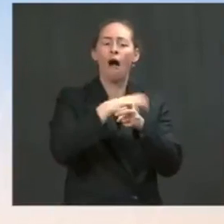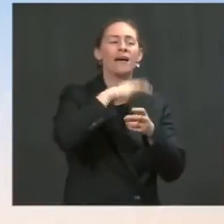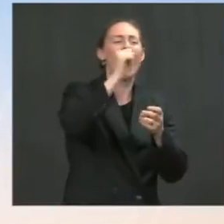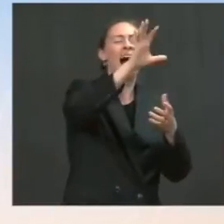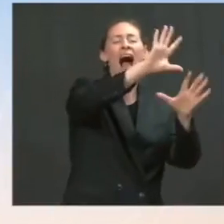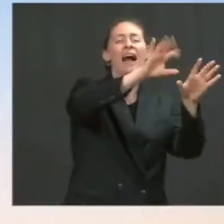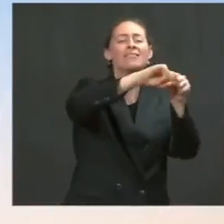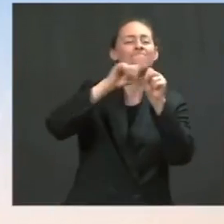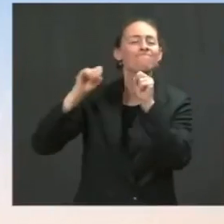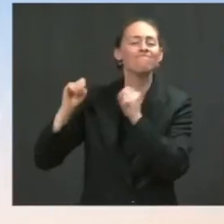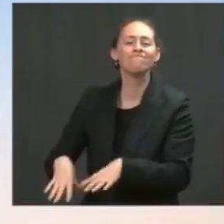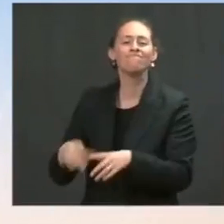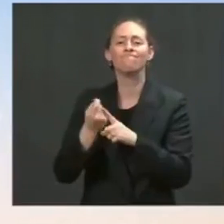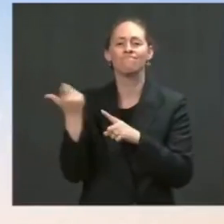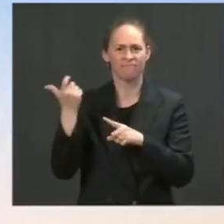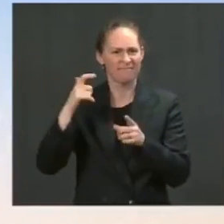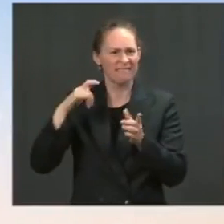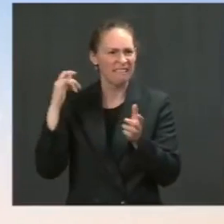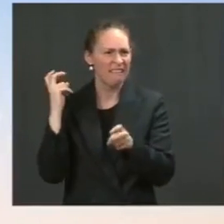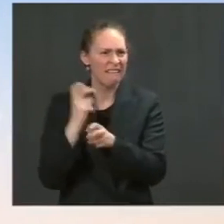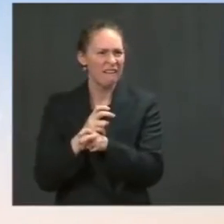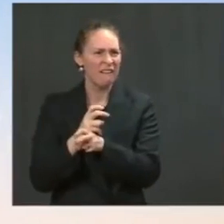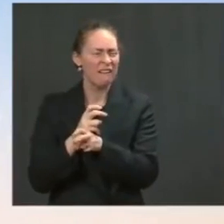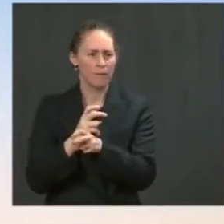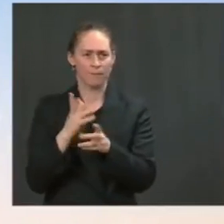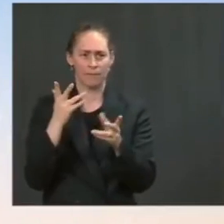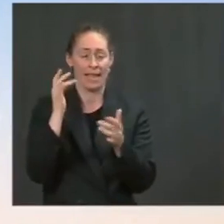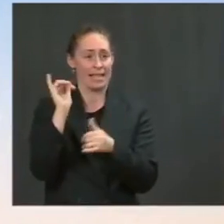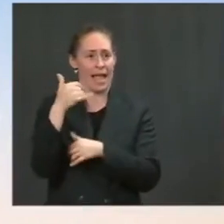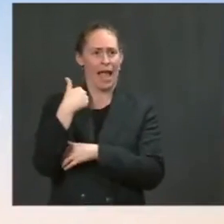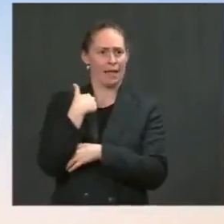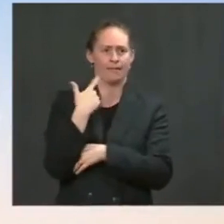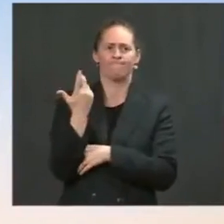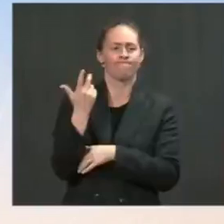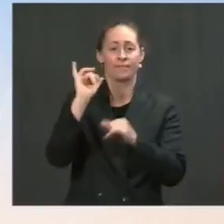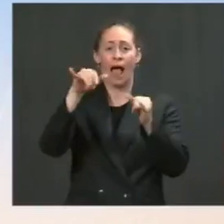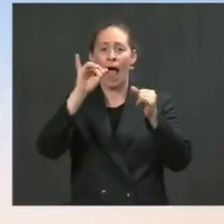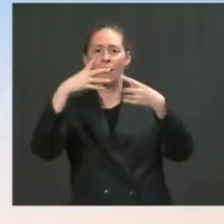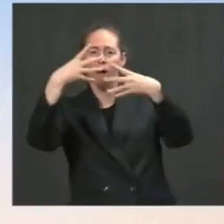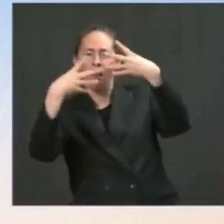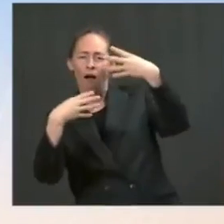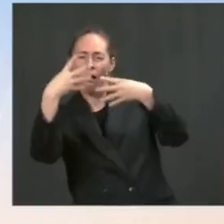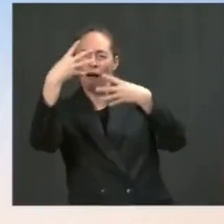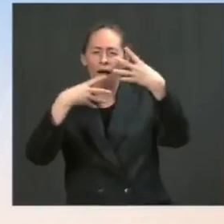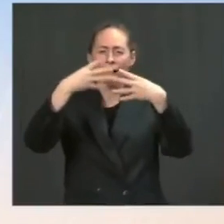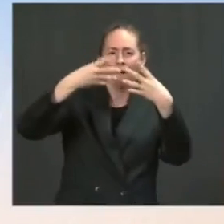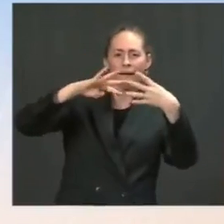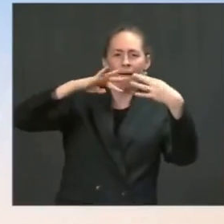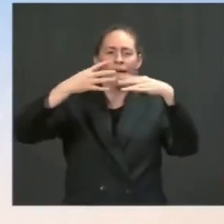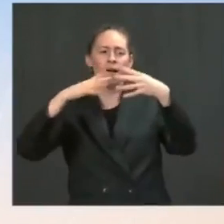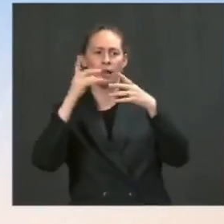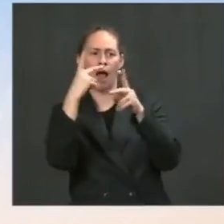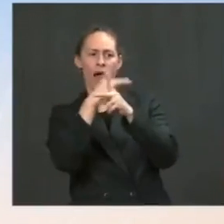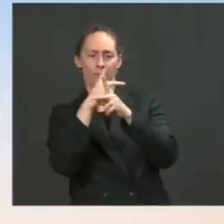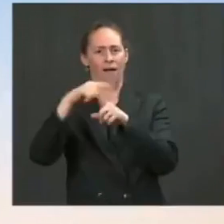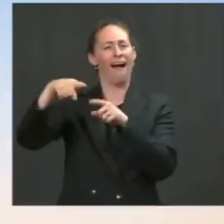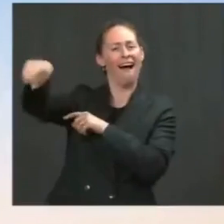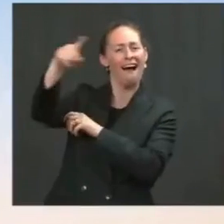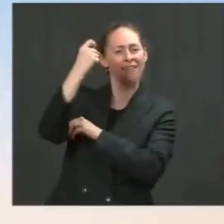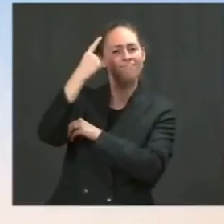information algorithms. I don't know how they work, but they all do know how they work. So those are some of the steps that we think